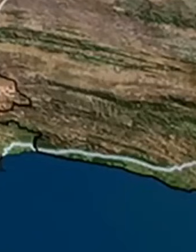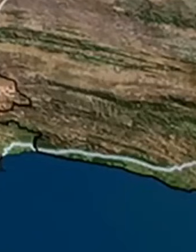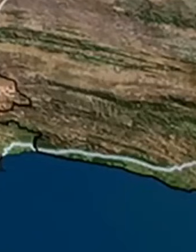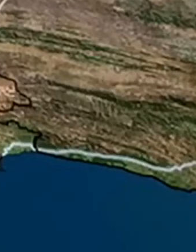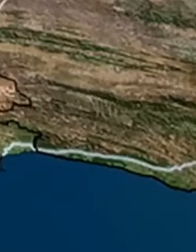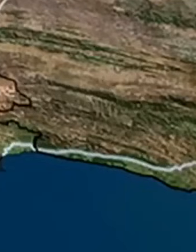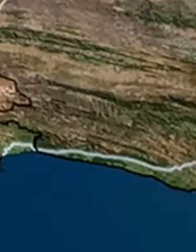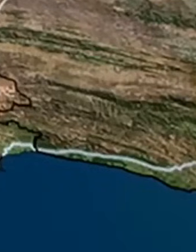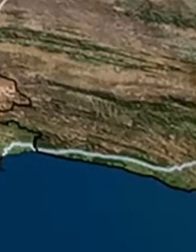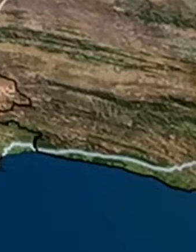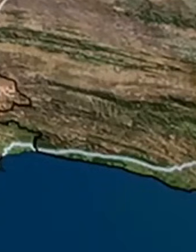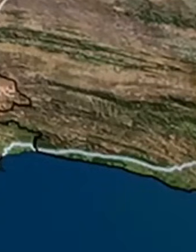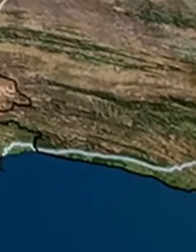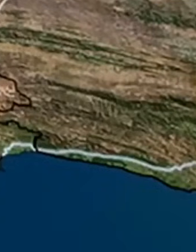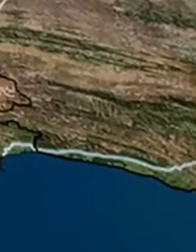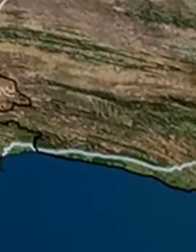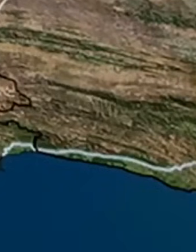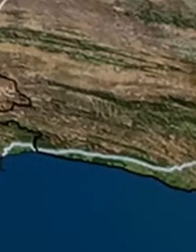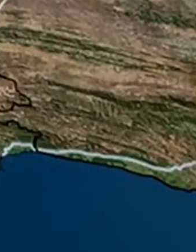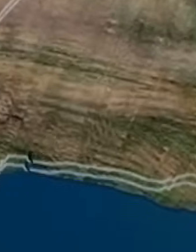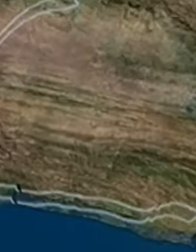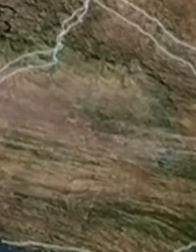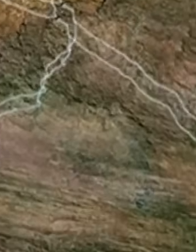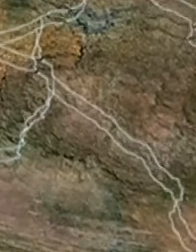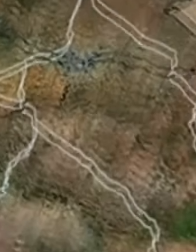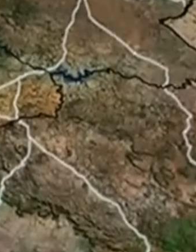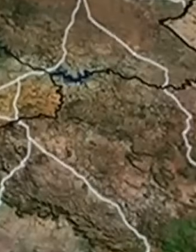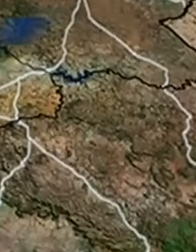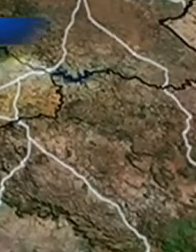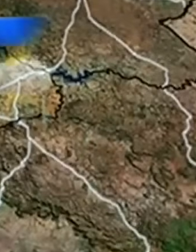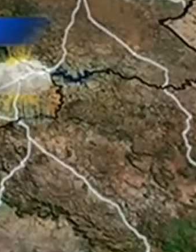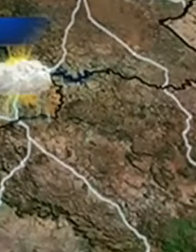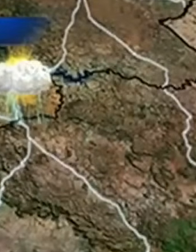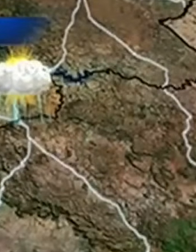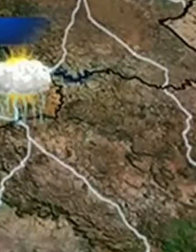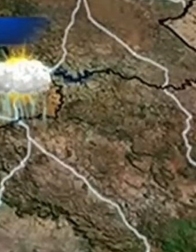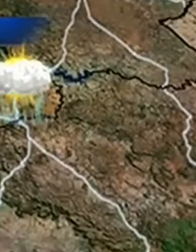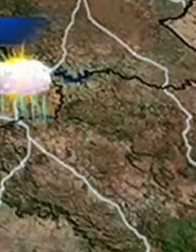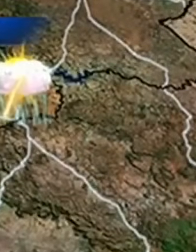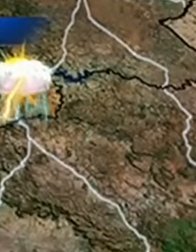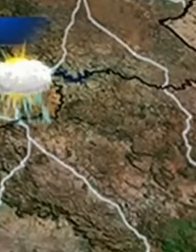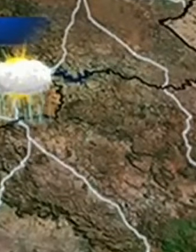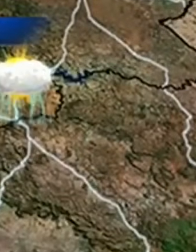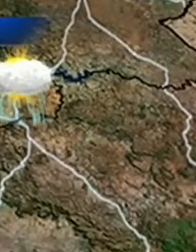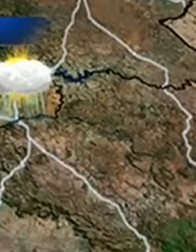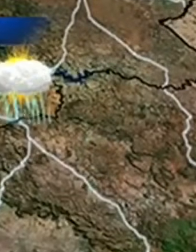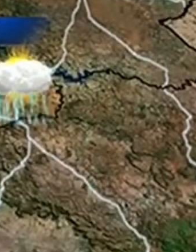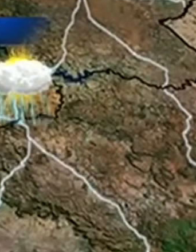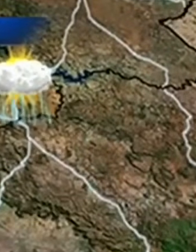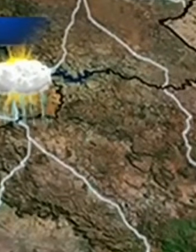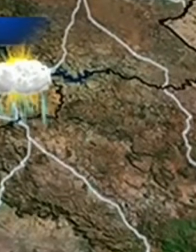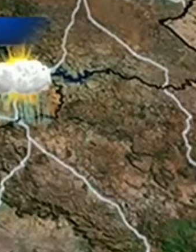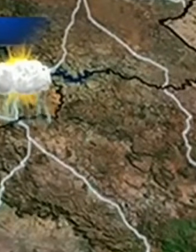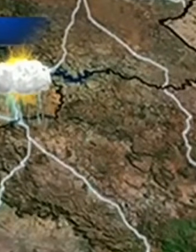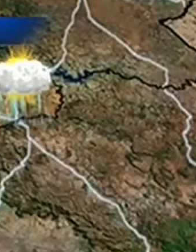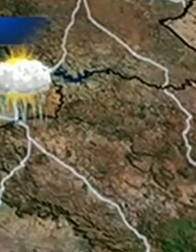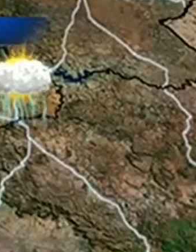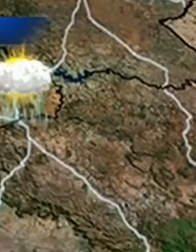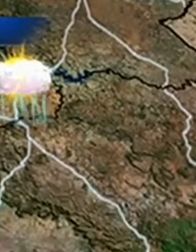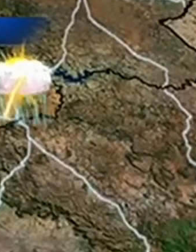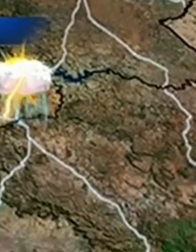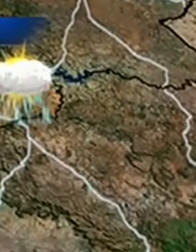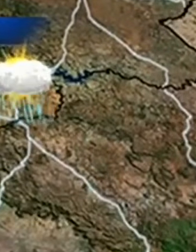ka bo Hermanus go fitlhabela ka bo Cape Agulhas re bona marope se gona galo tsa dipula ka dikarolong tse wena lo ka Kapa le bua re boletse ka gore phisho e ka ba gona ka dikarolong